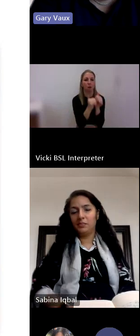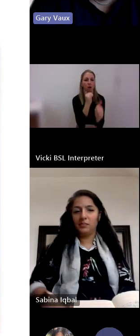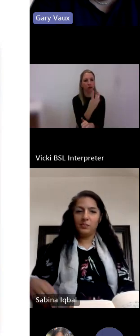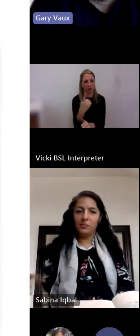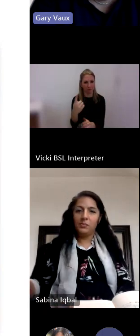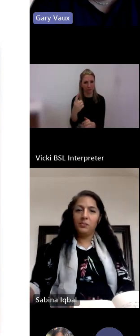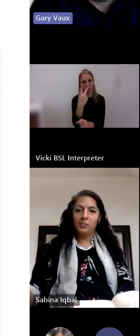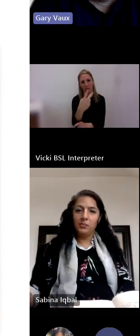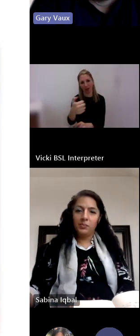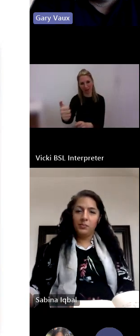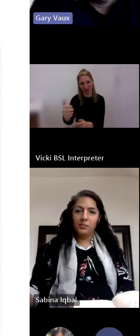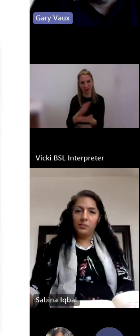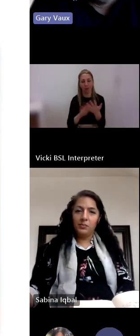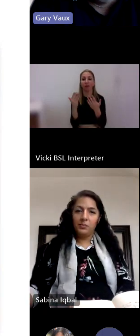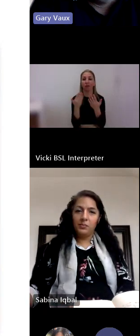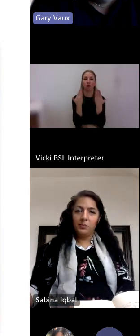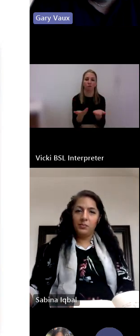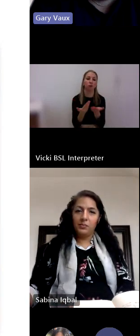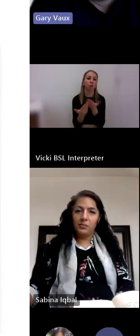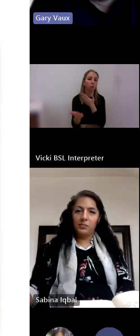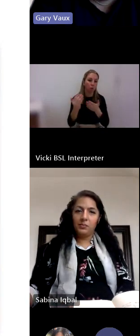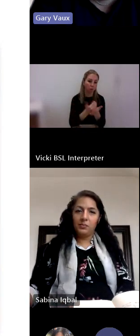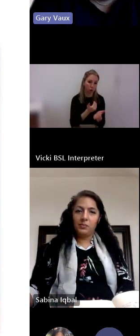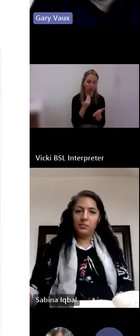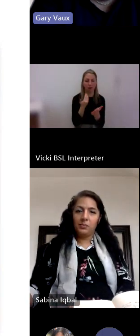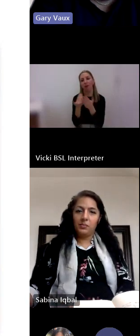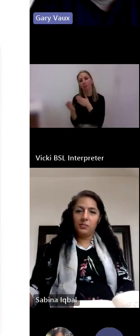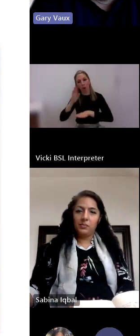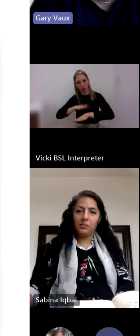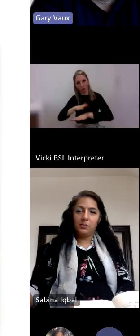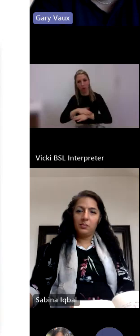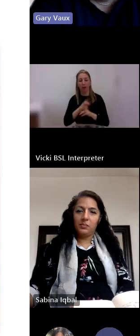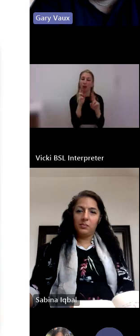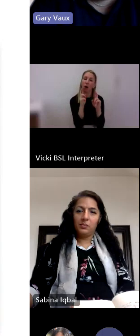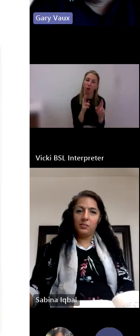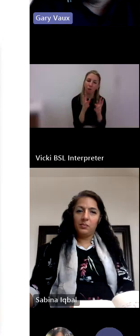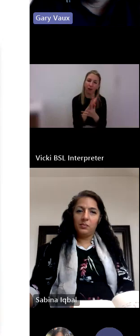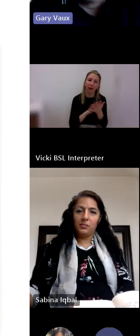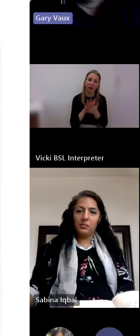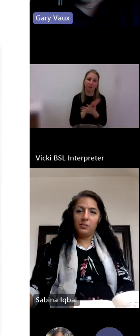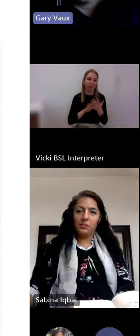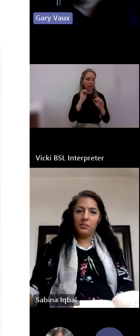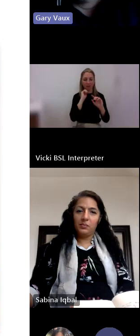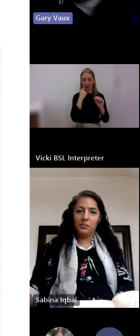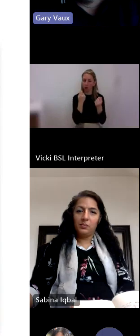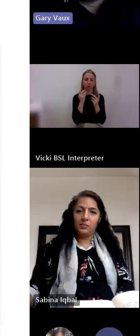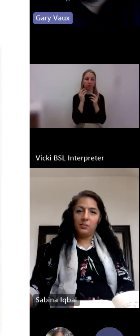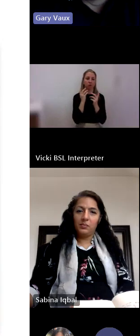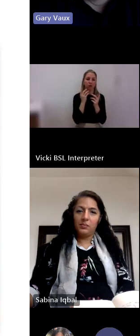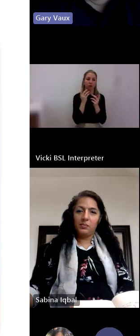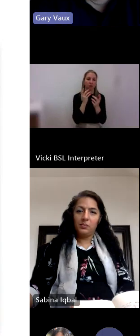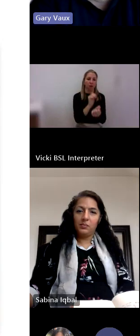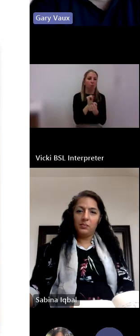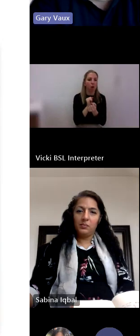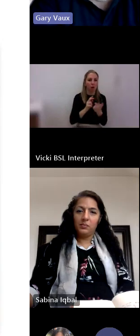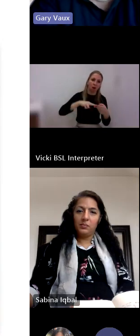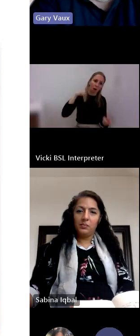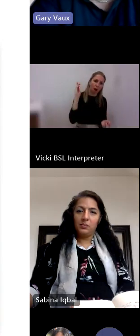time. We hope it will be used to keep people away from high-cost loans and illegal money lenders, if nothing